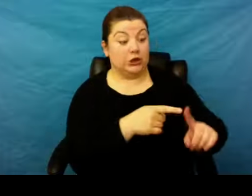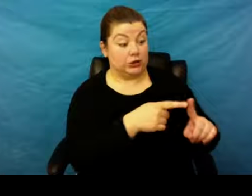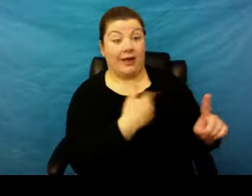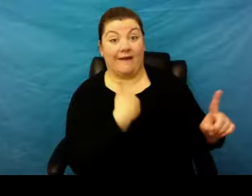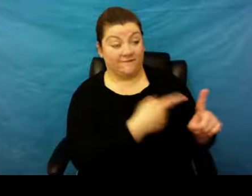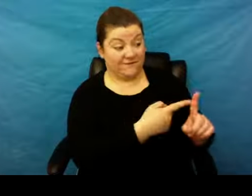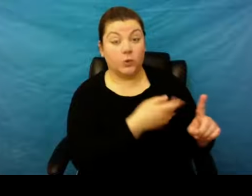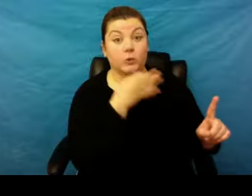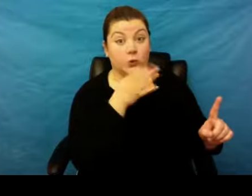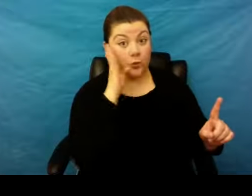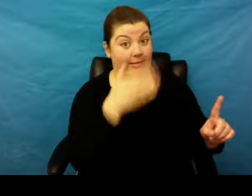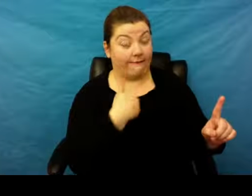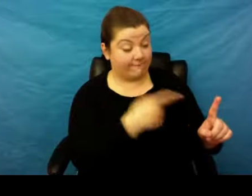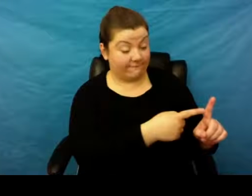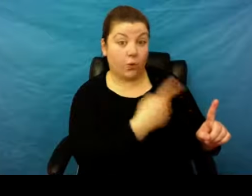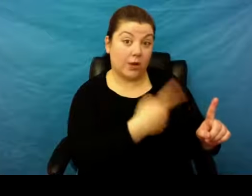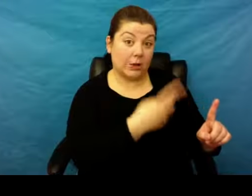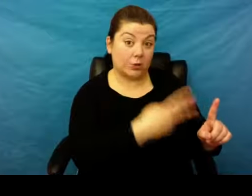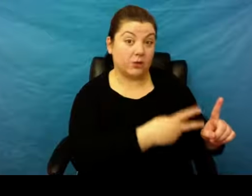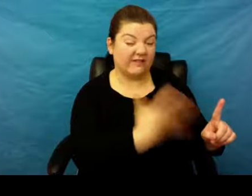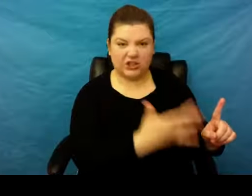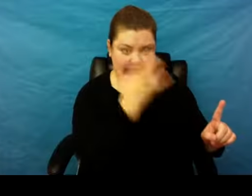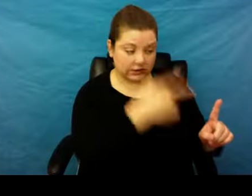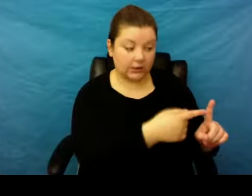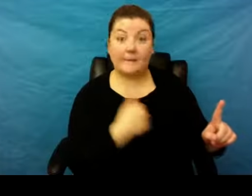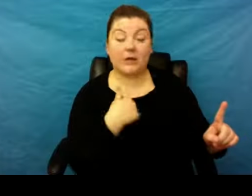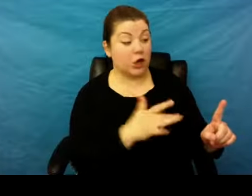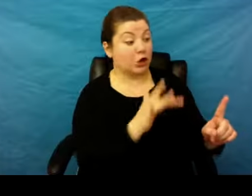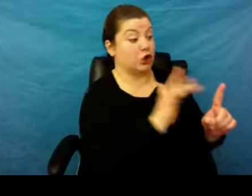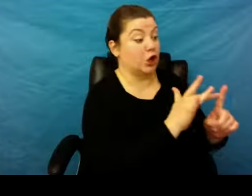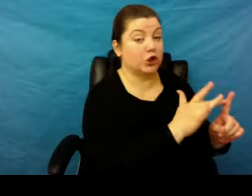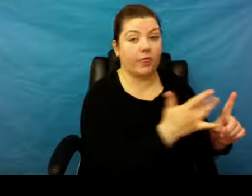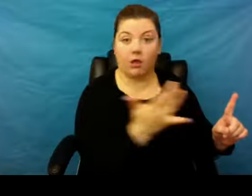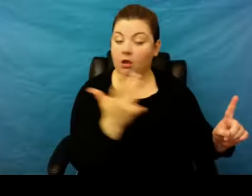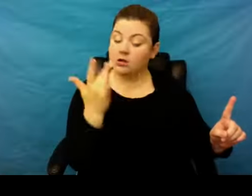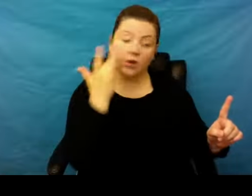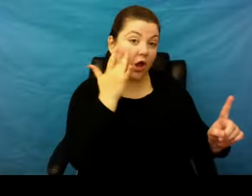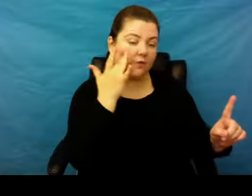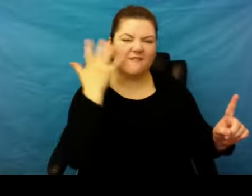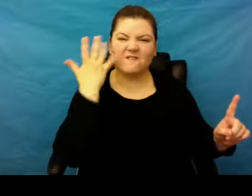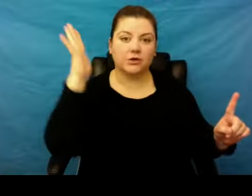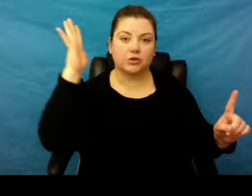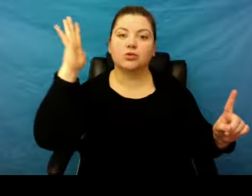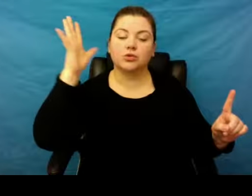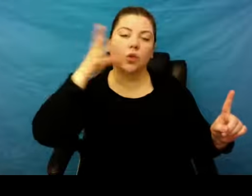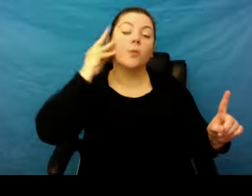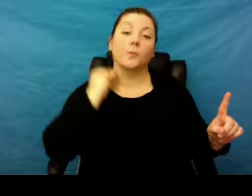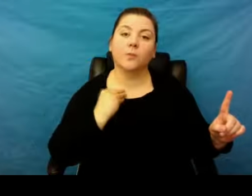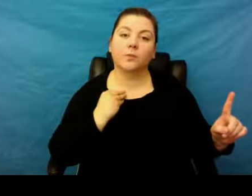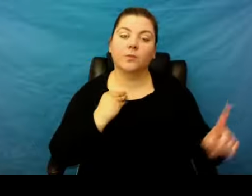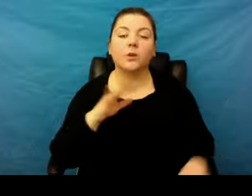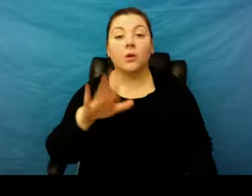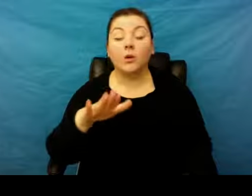will develop it in the next 1 to 2 days, and then touching their face. And so that actually, I think, is